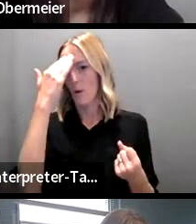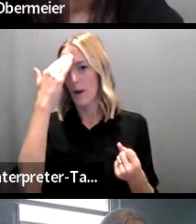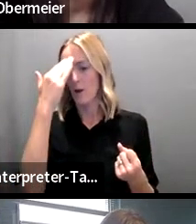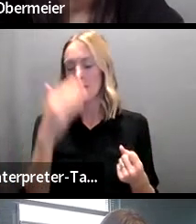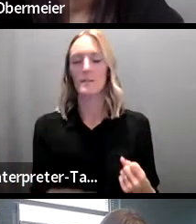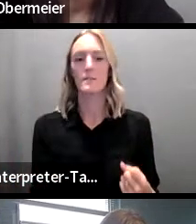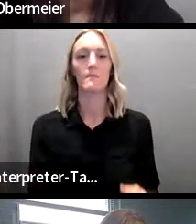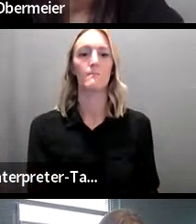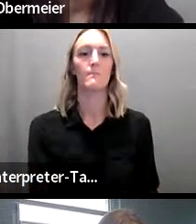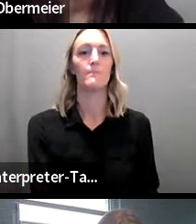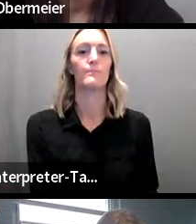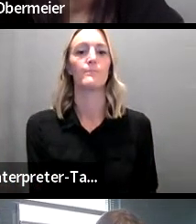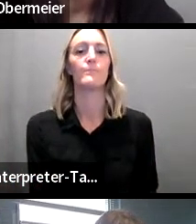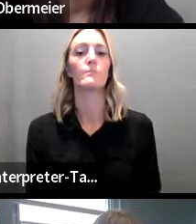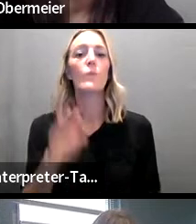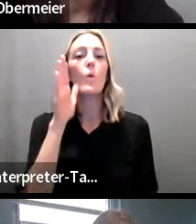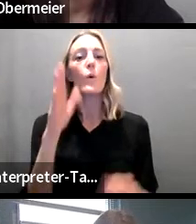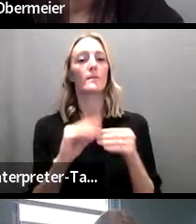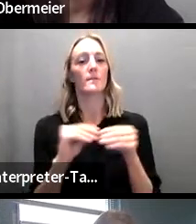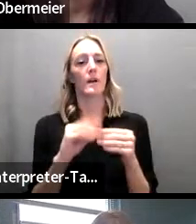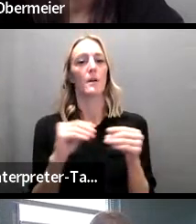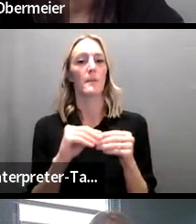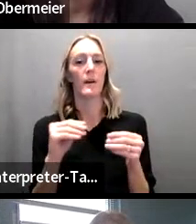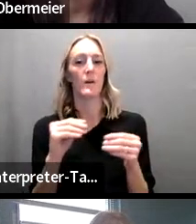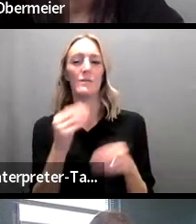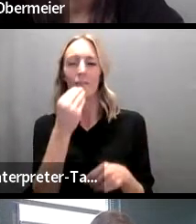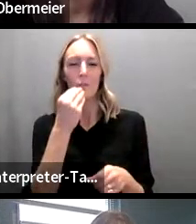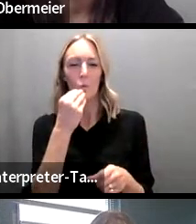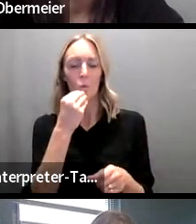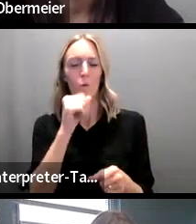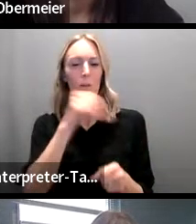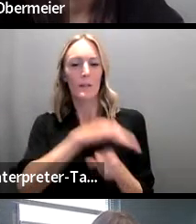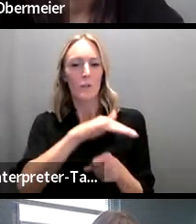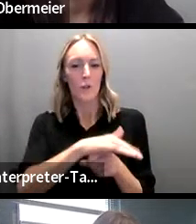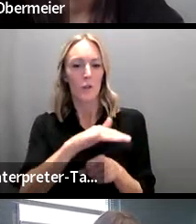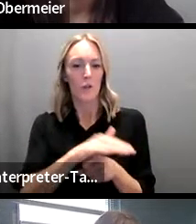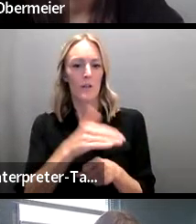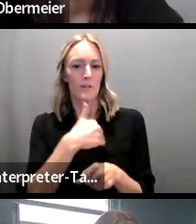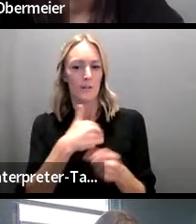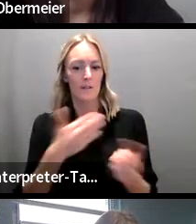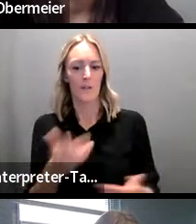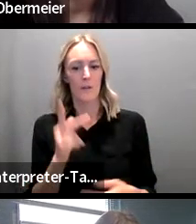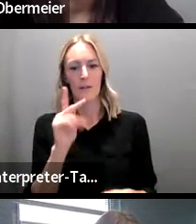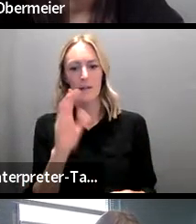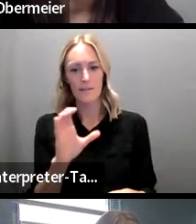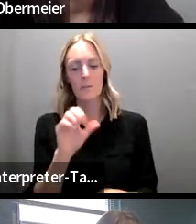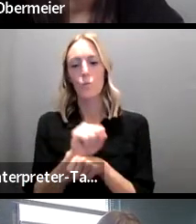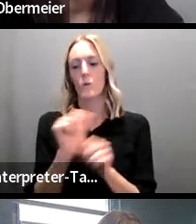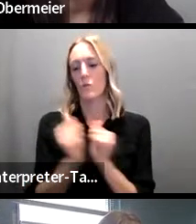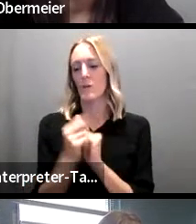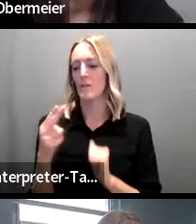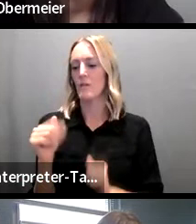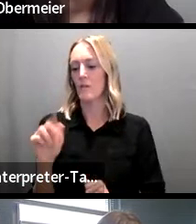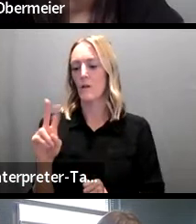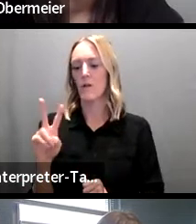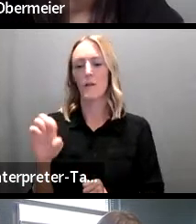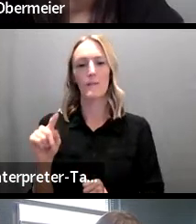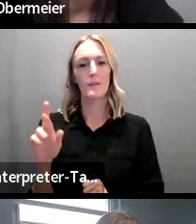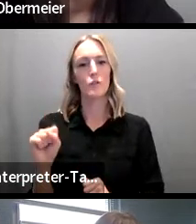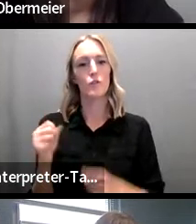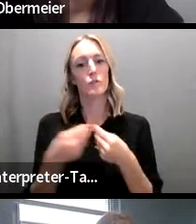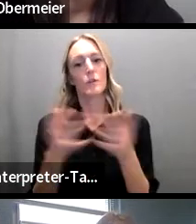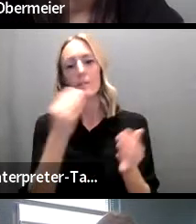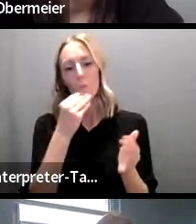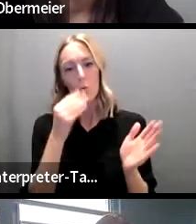talking about our food insecurities that we have here in Kansas City, working with harvesters to pass out extra food